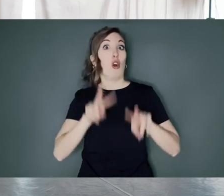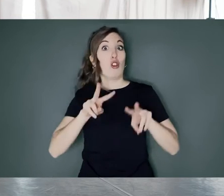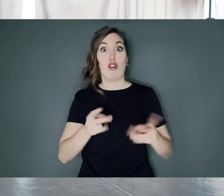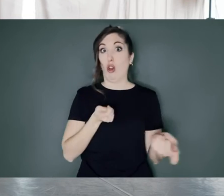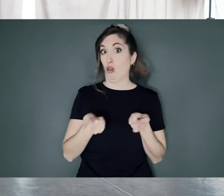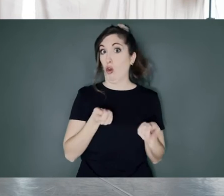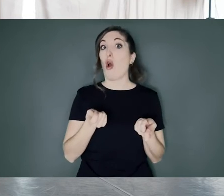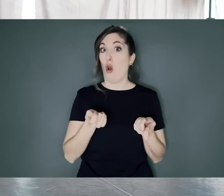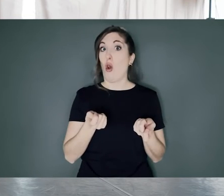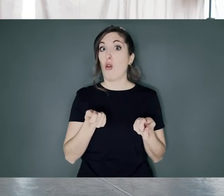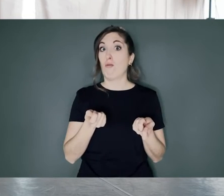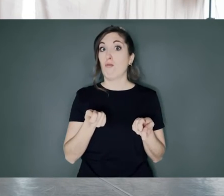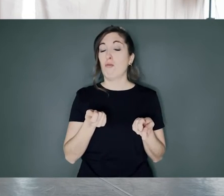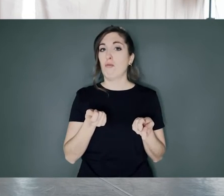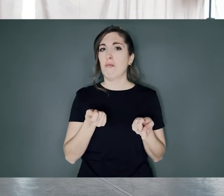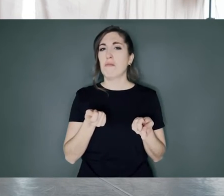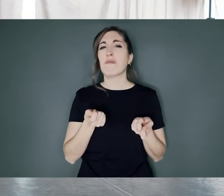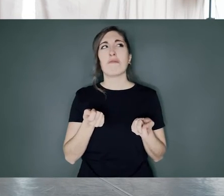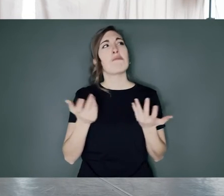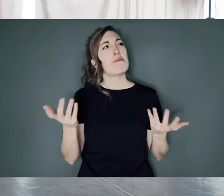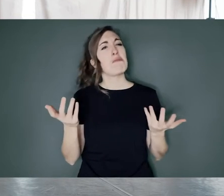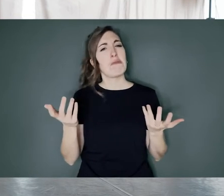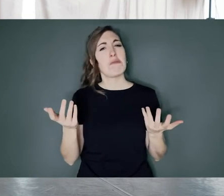and a lot of it is about control,